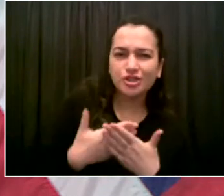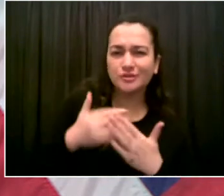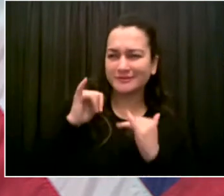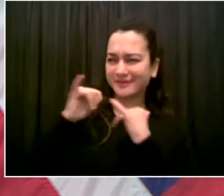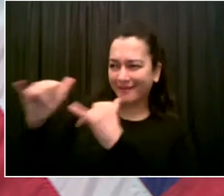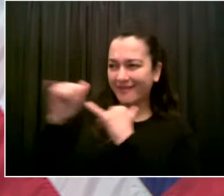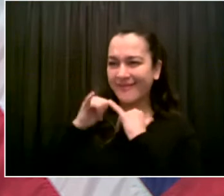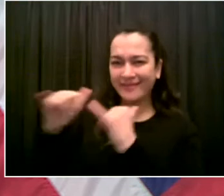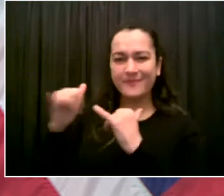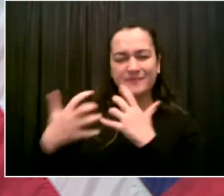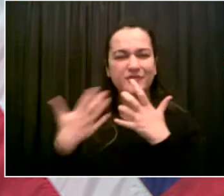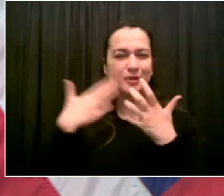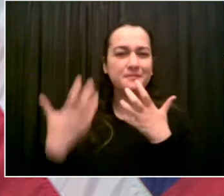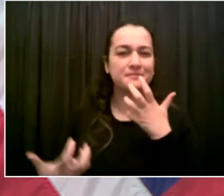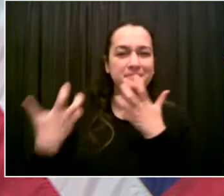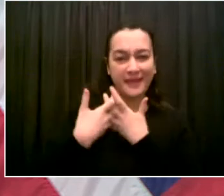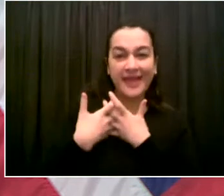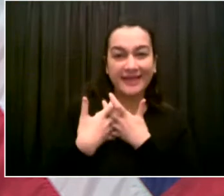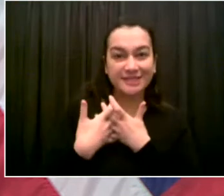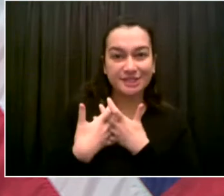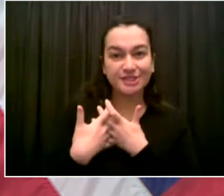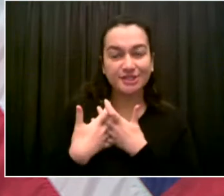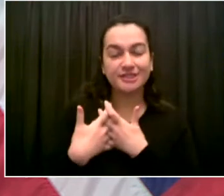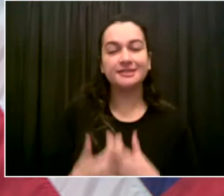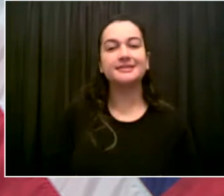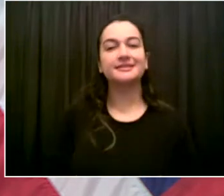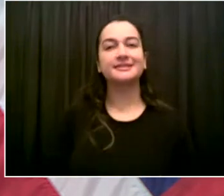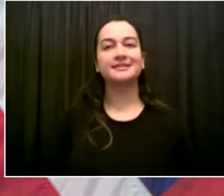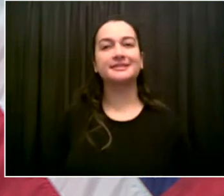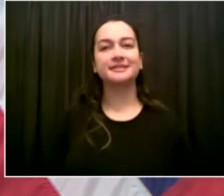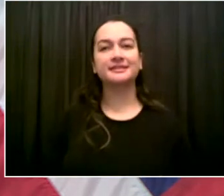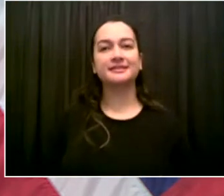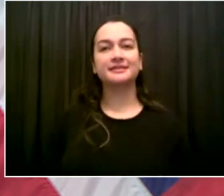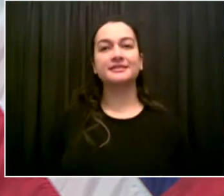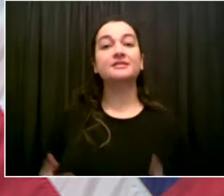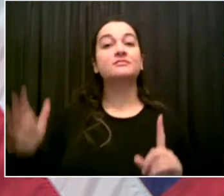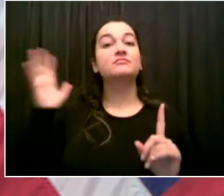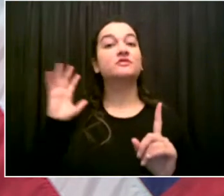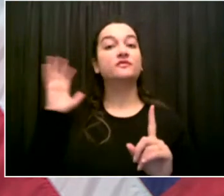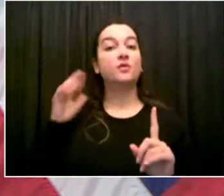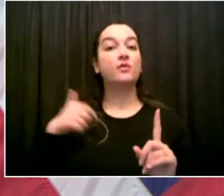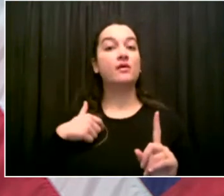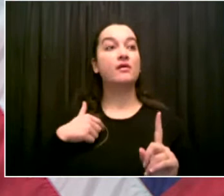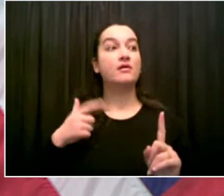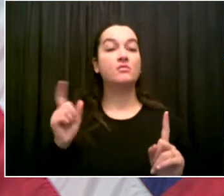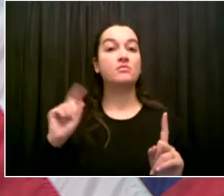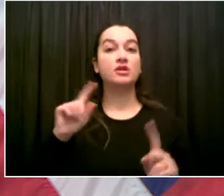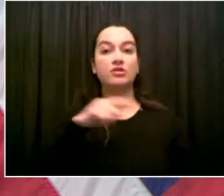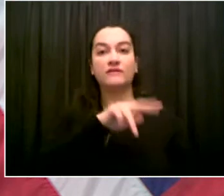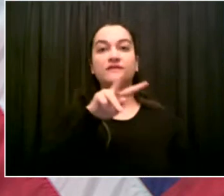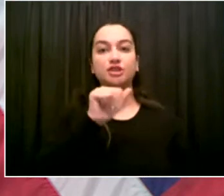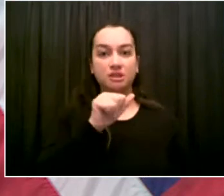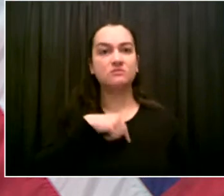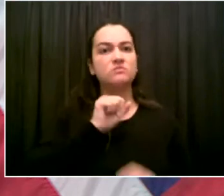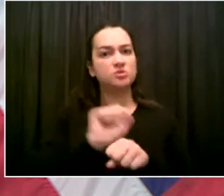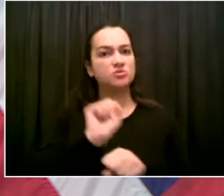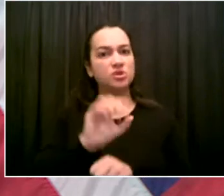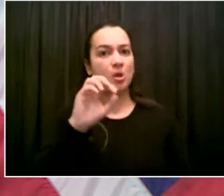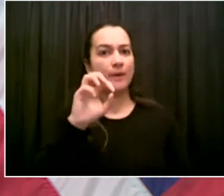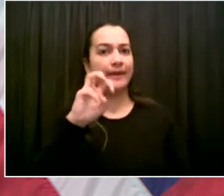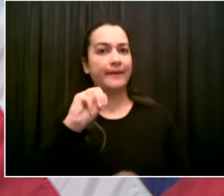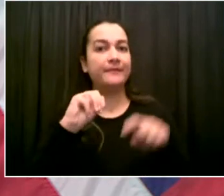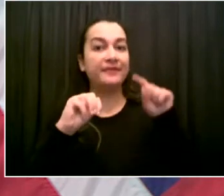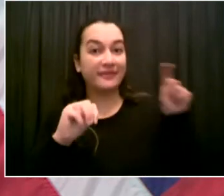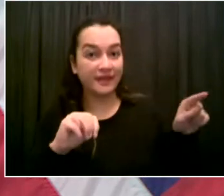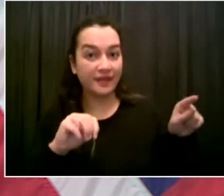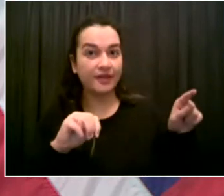during the height of the pandemic, and today, the mayor is inviting me to return to finish the job. As the mayor mentioned, my